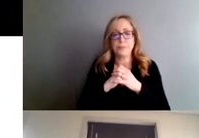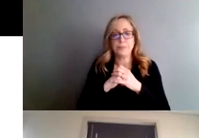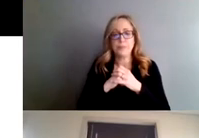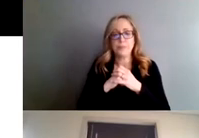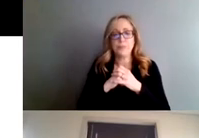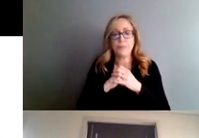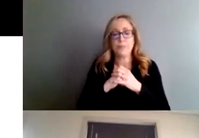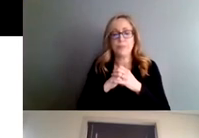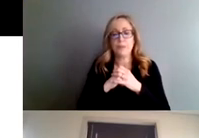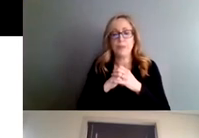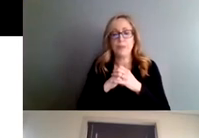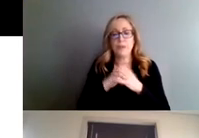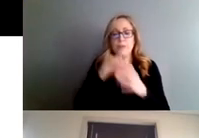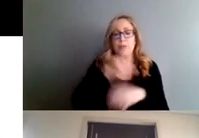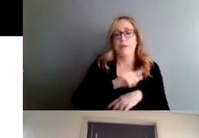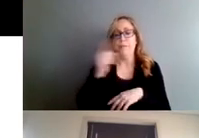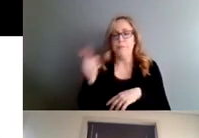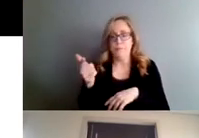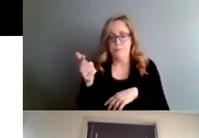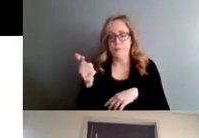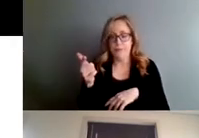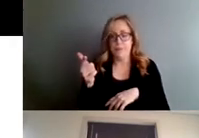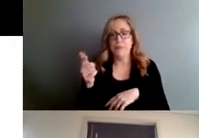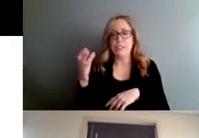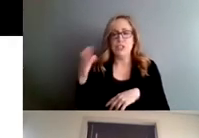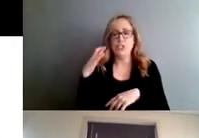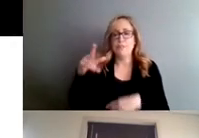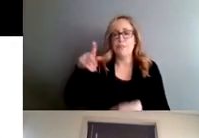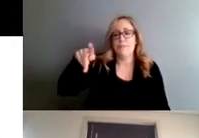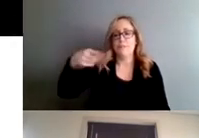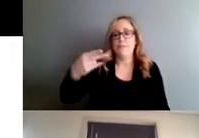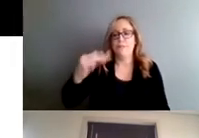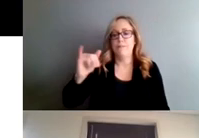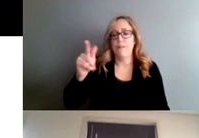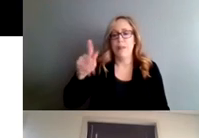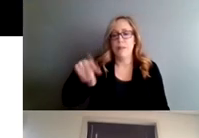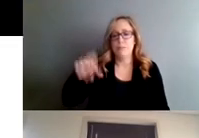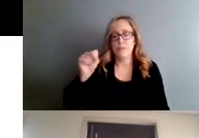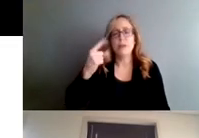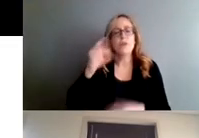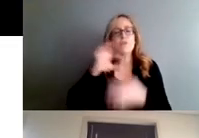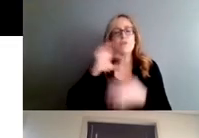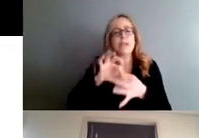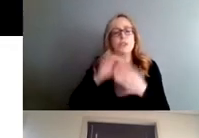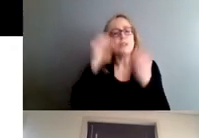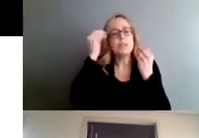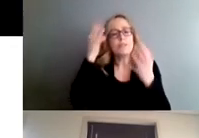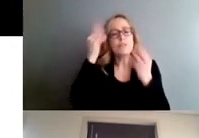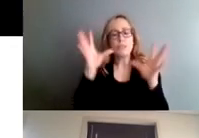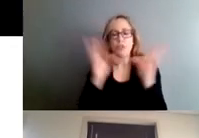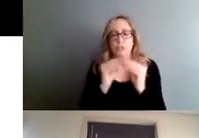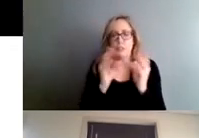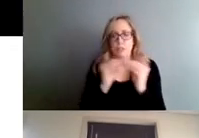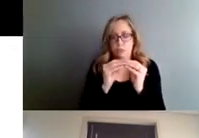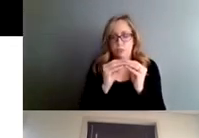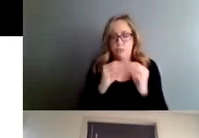Now I'm going to turn it over to Chief Phillips to discuss the information sessions that are upcoming.